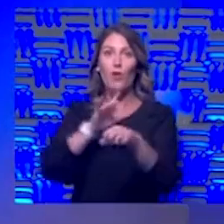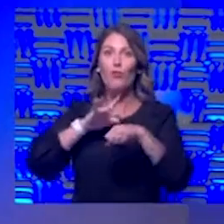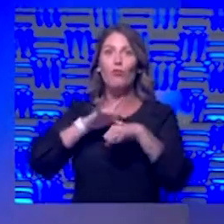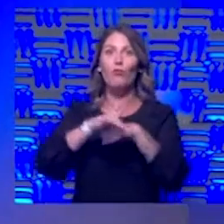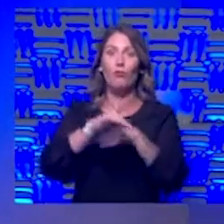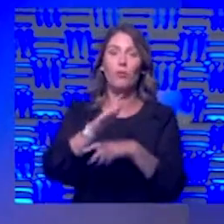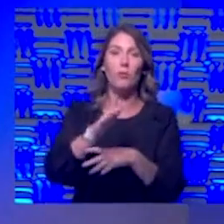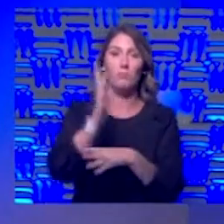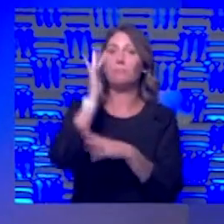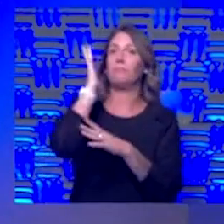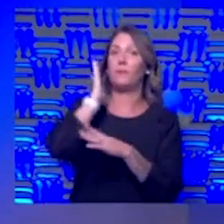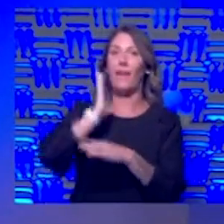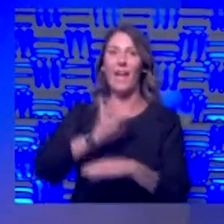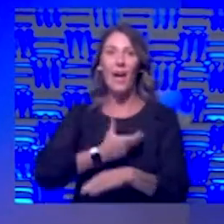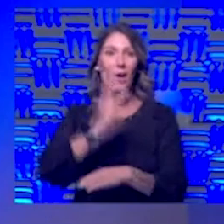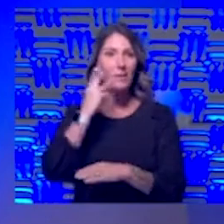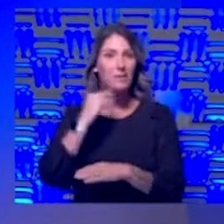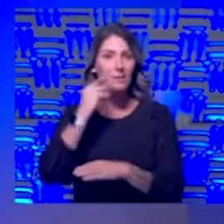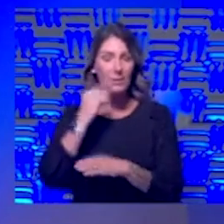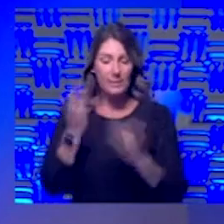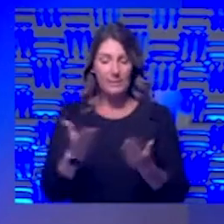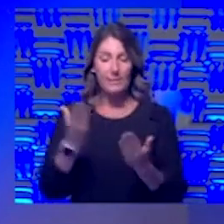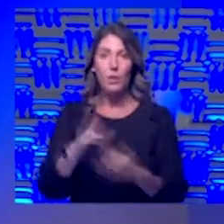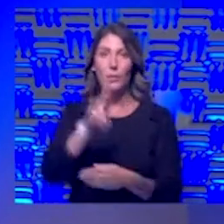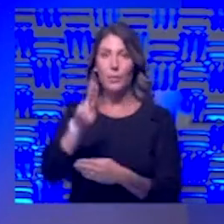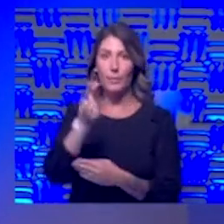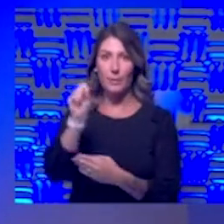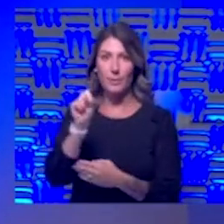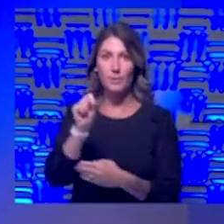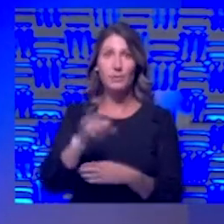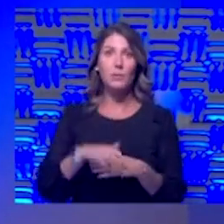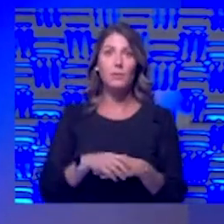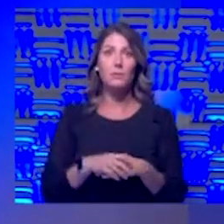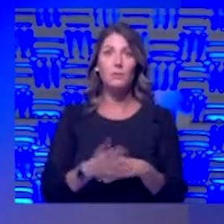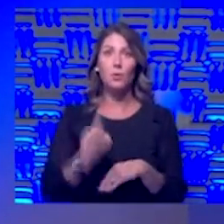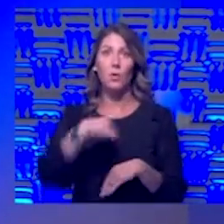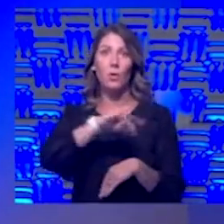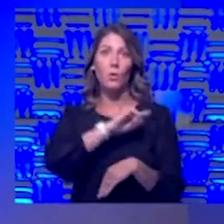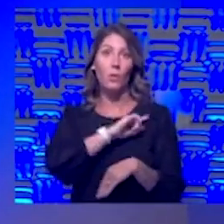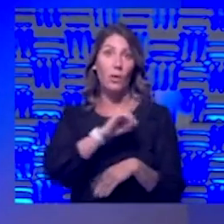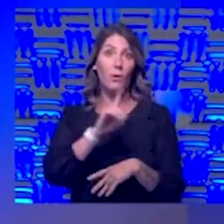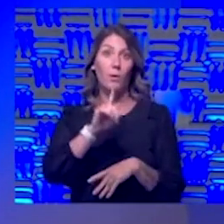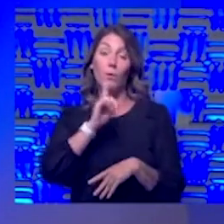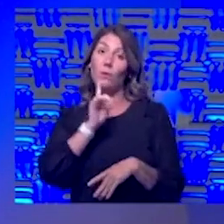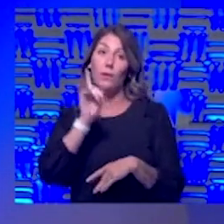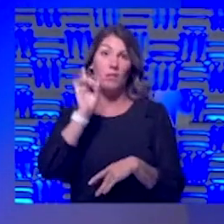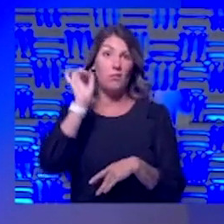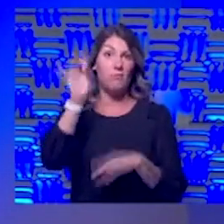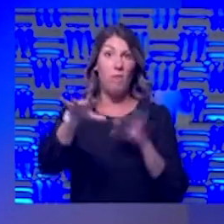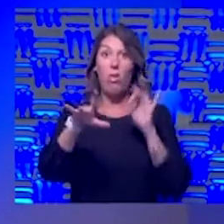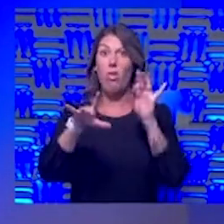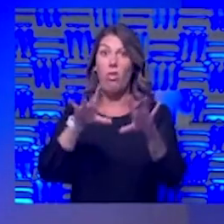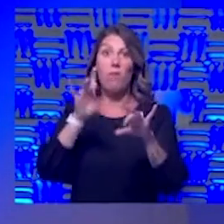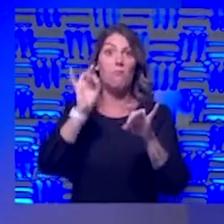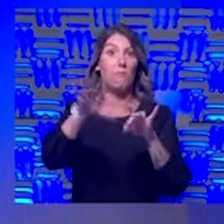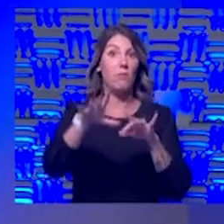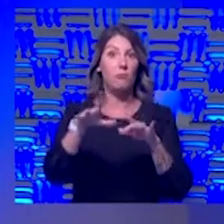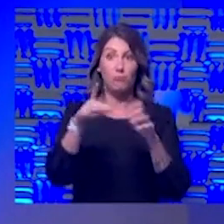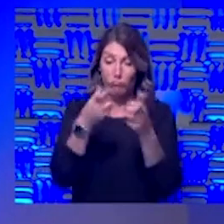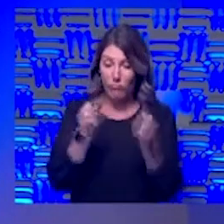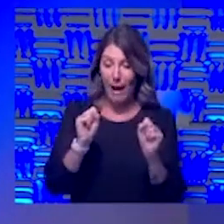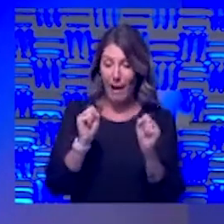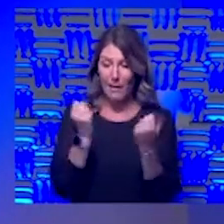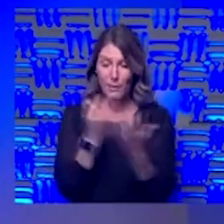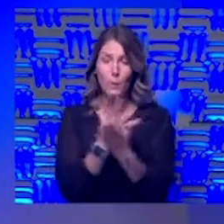well, as far as our experience goes in the United States, as you said, we were throwing the kitchen sink at people to try and do everything that